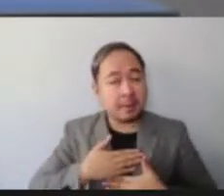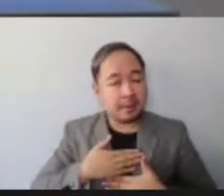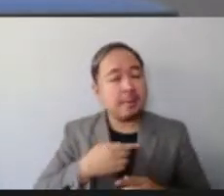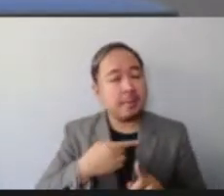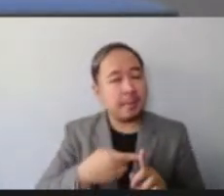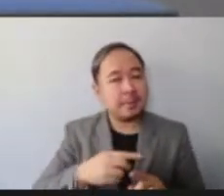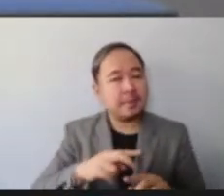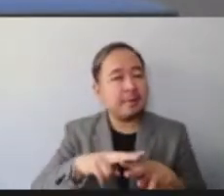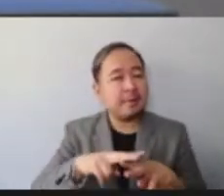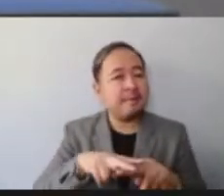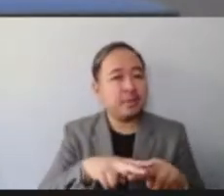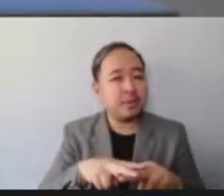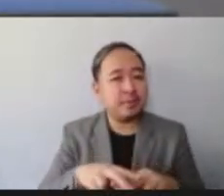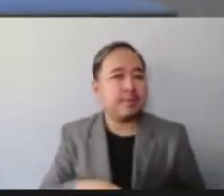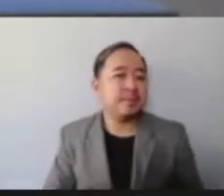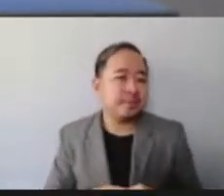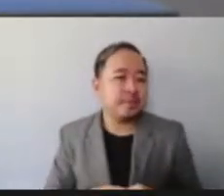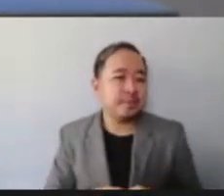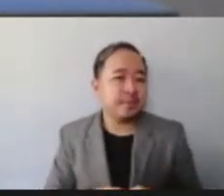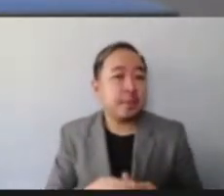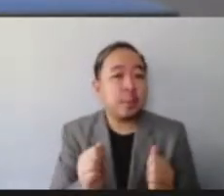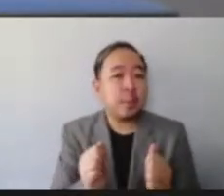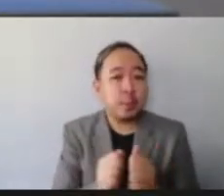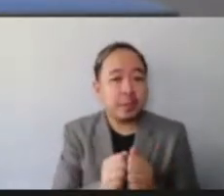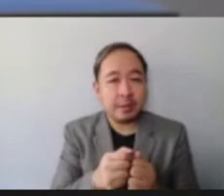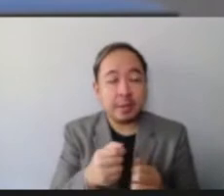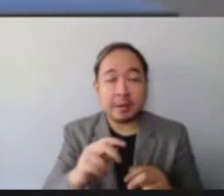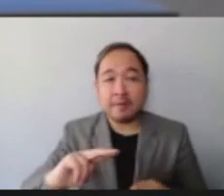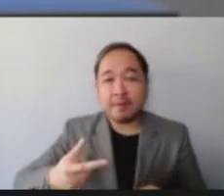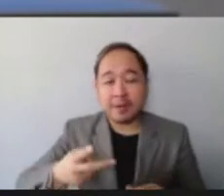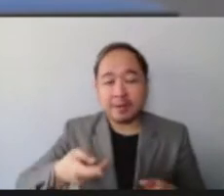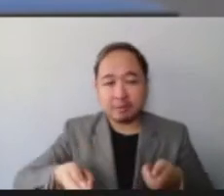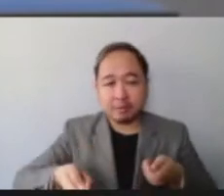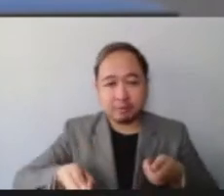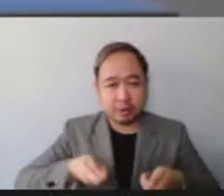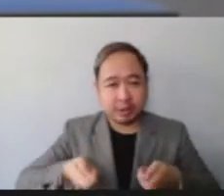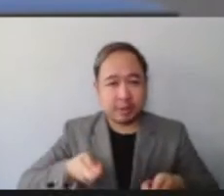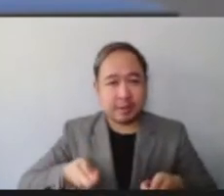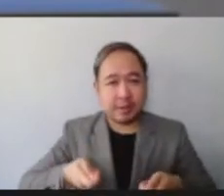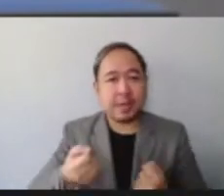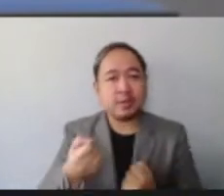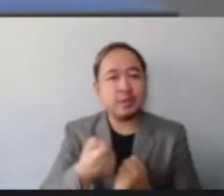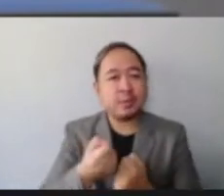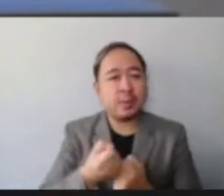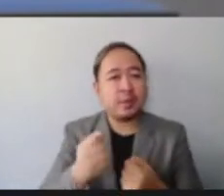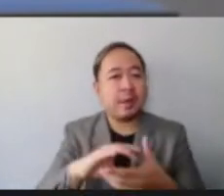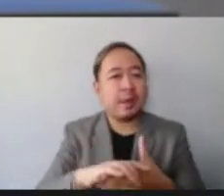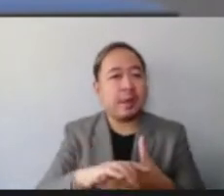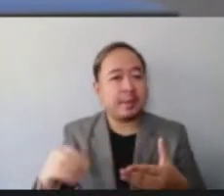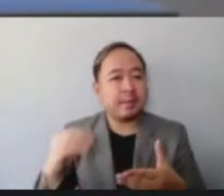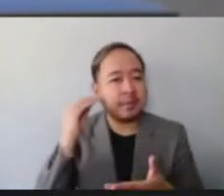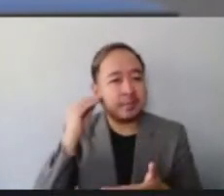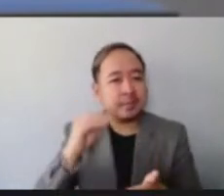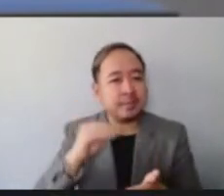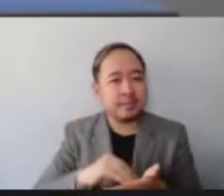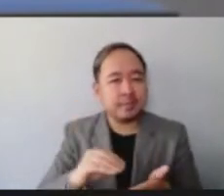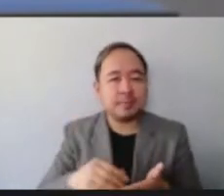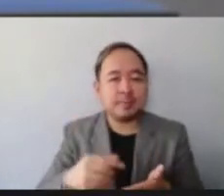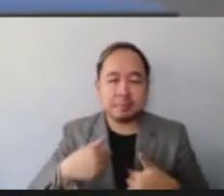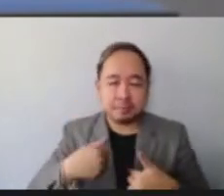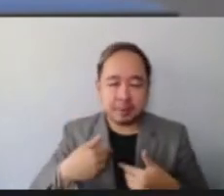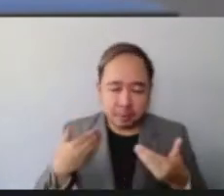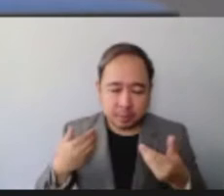the support of yes cap Secretariat I shall Endeavor to discharge the responsibilities of serving you